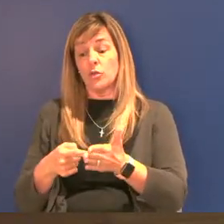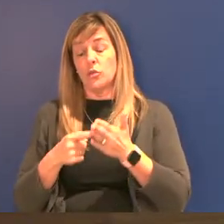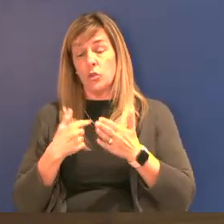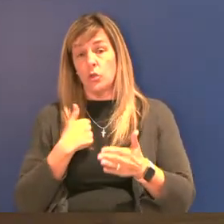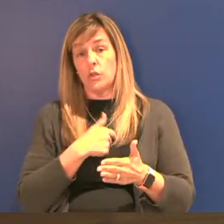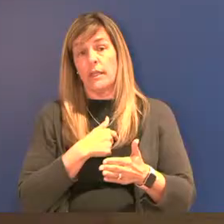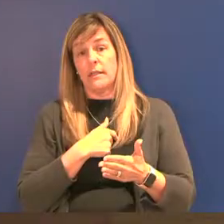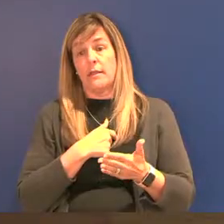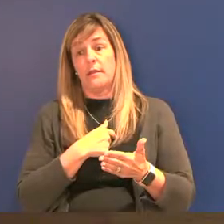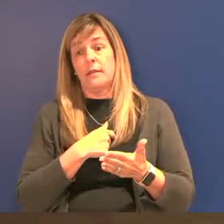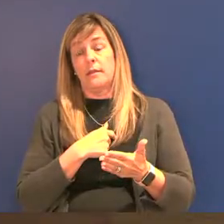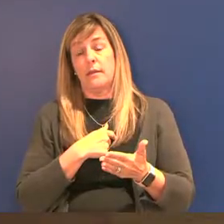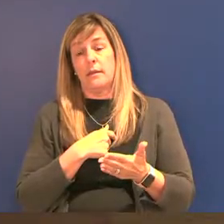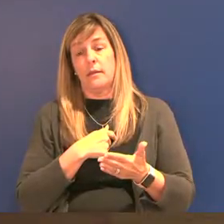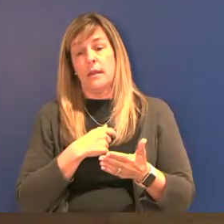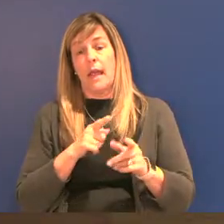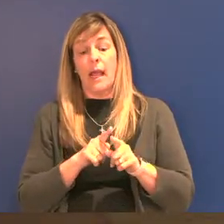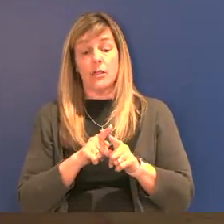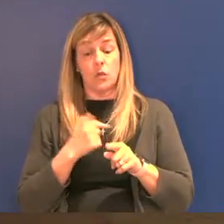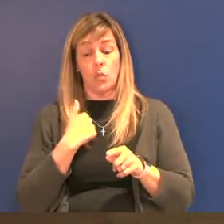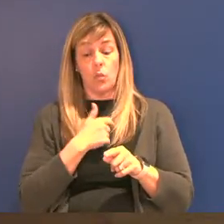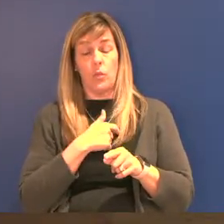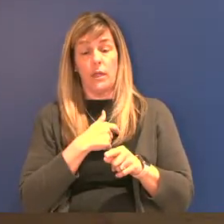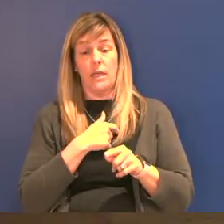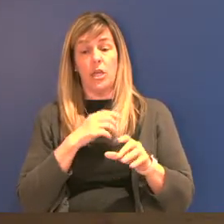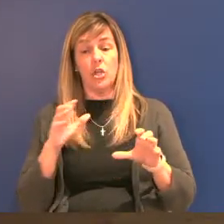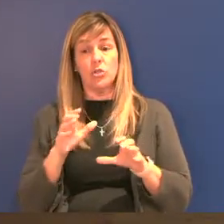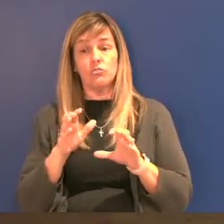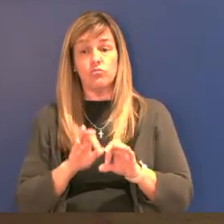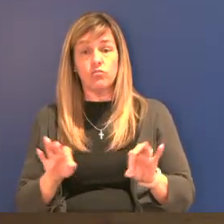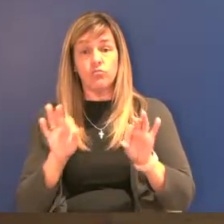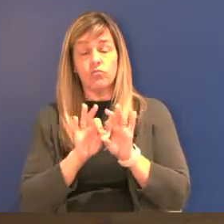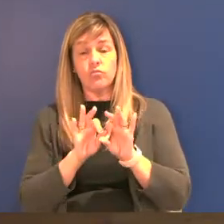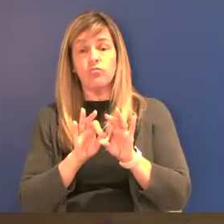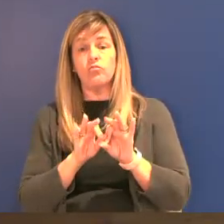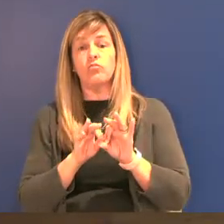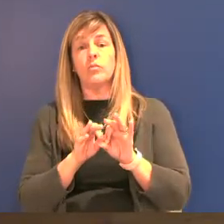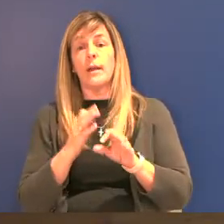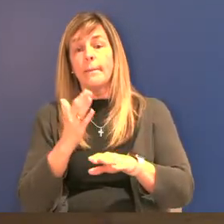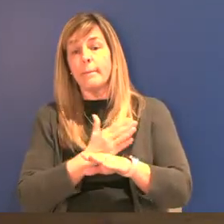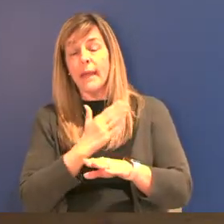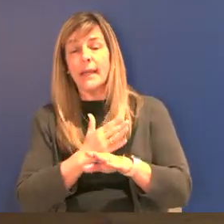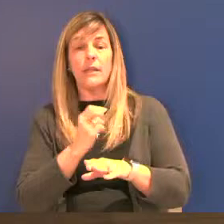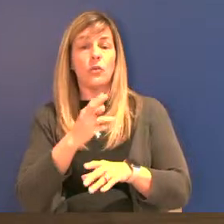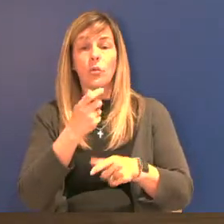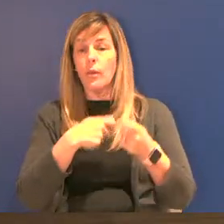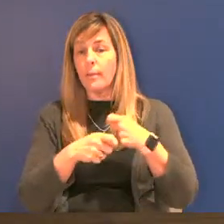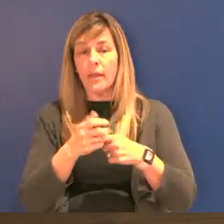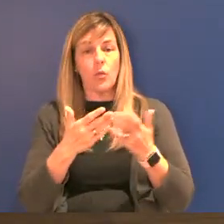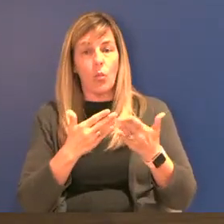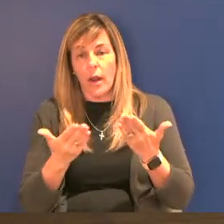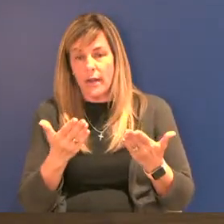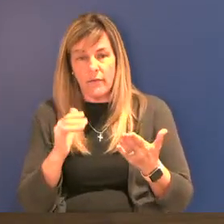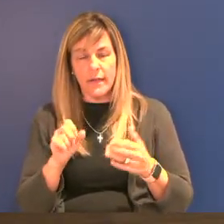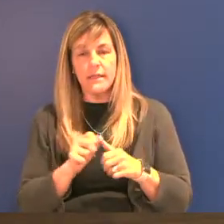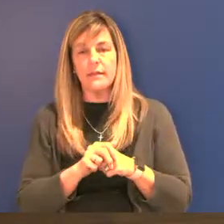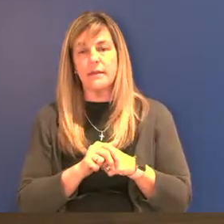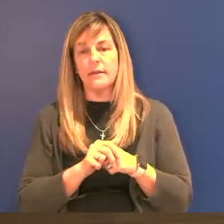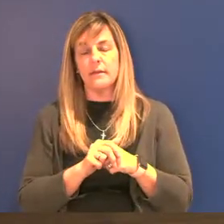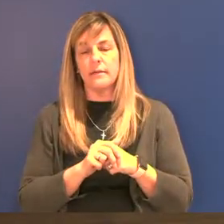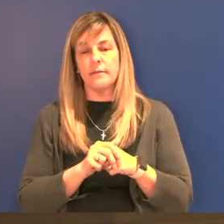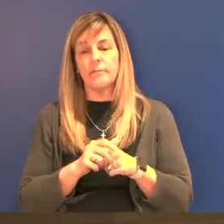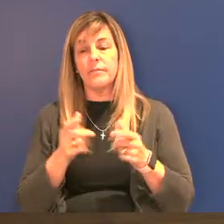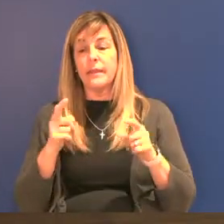we do the necessary maintenance or replacement of whatever it may be, what happens is